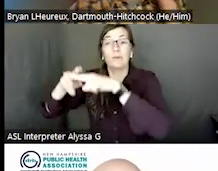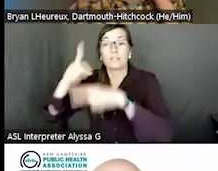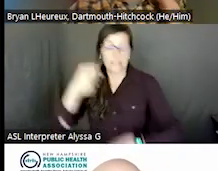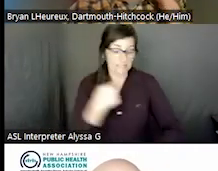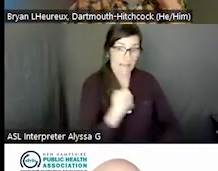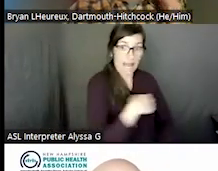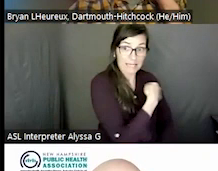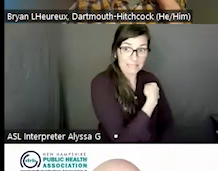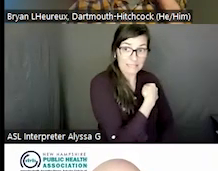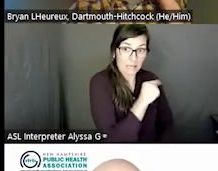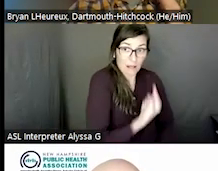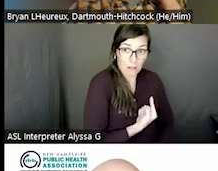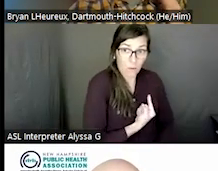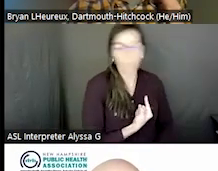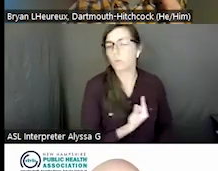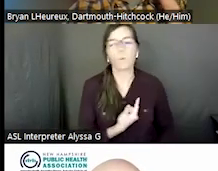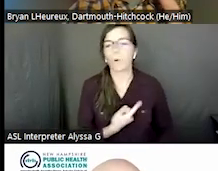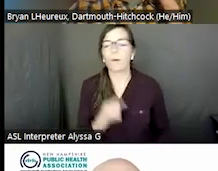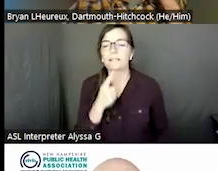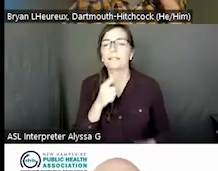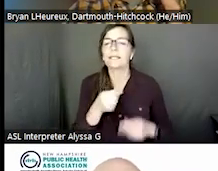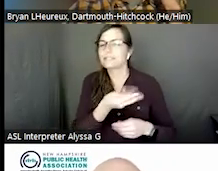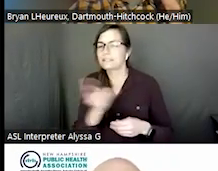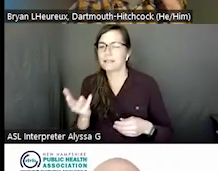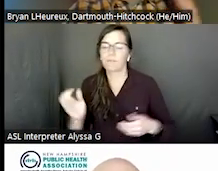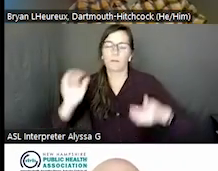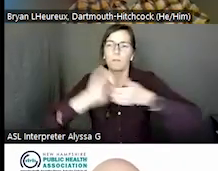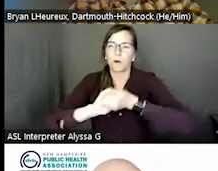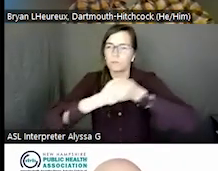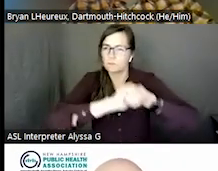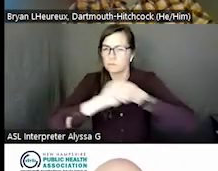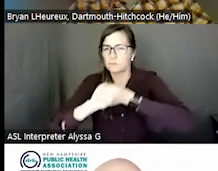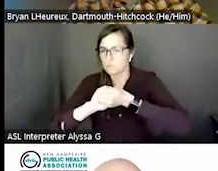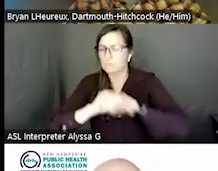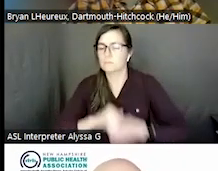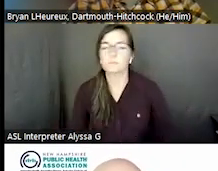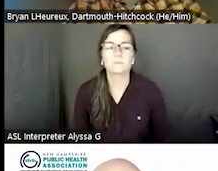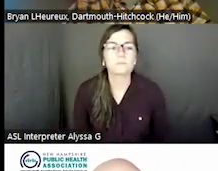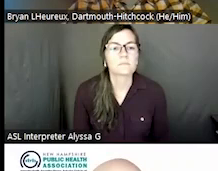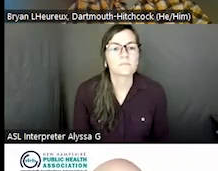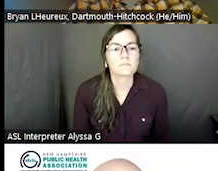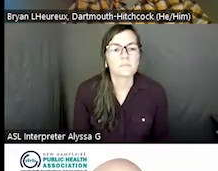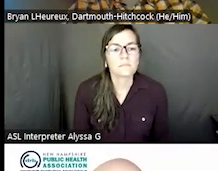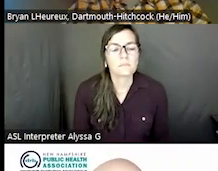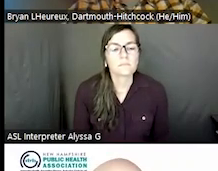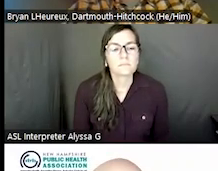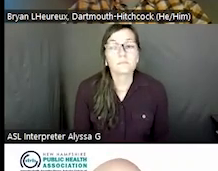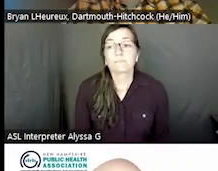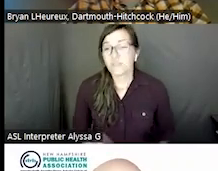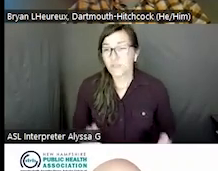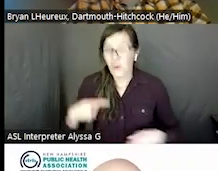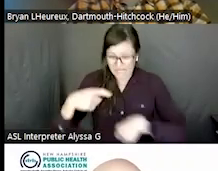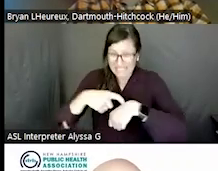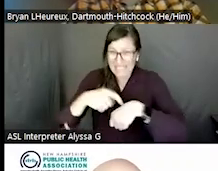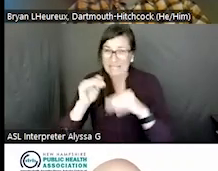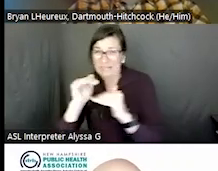of that onion layered, multi-tiered healthcare system. So this is really all I have time for. I'd love to